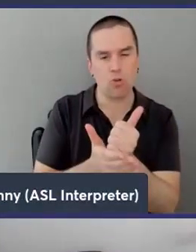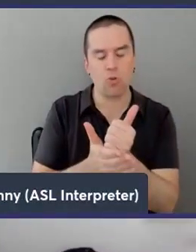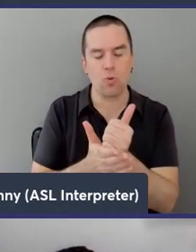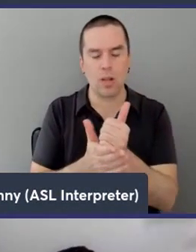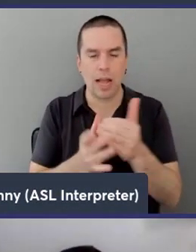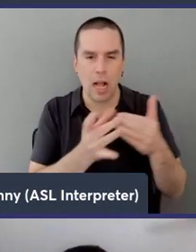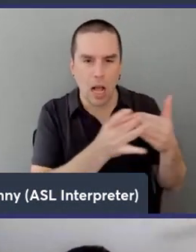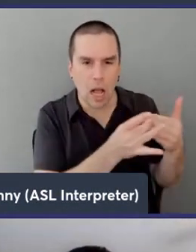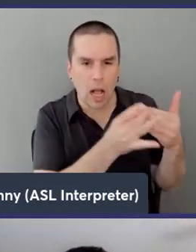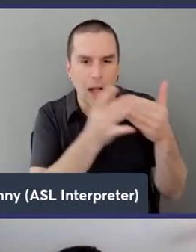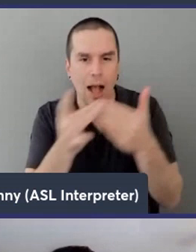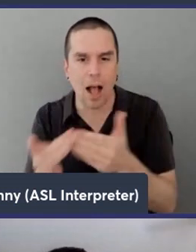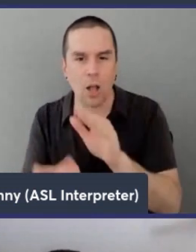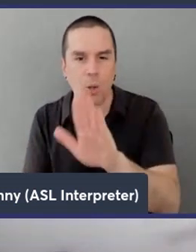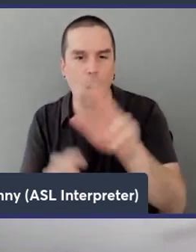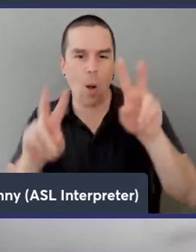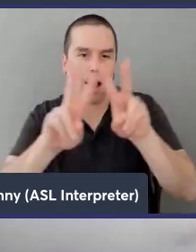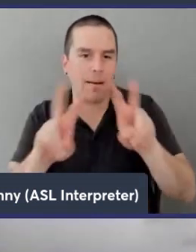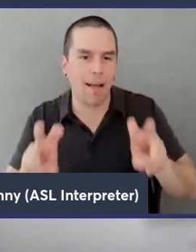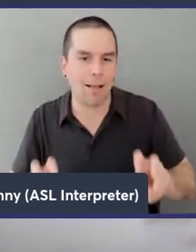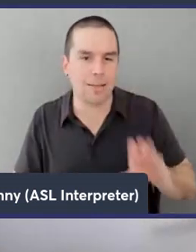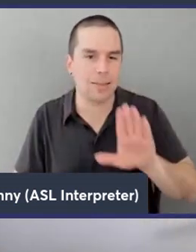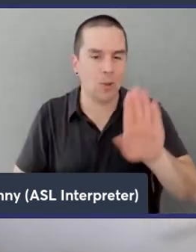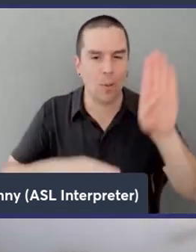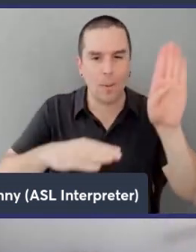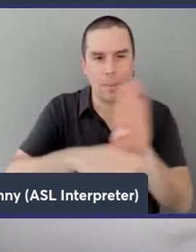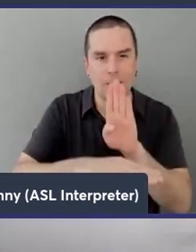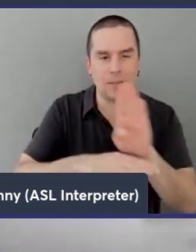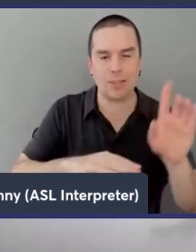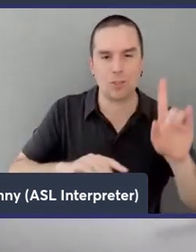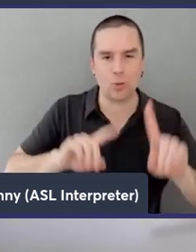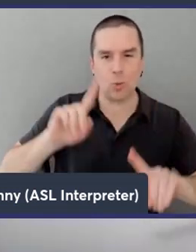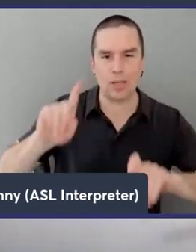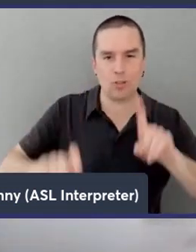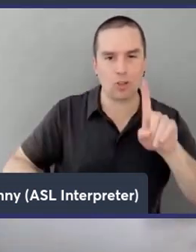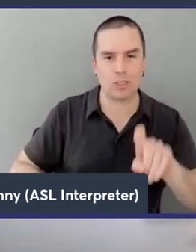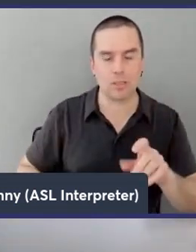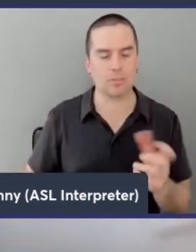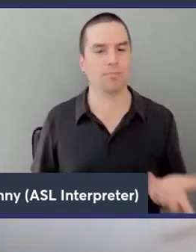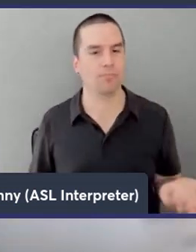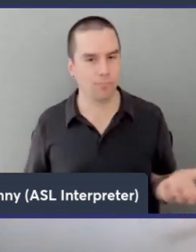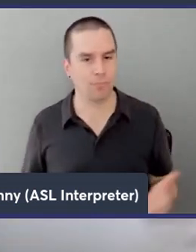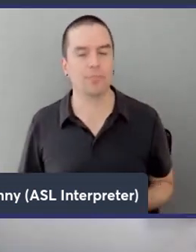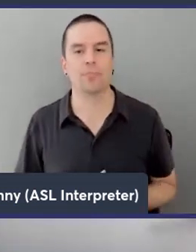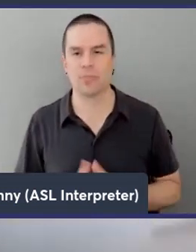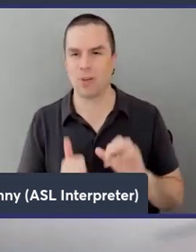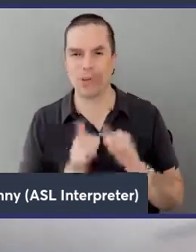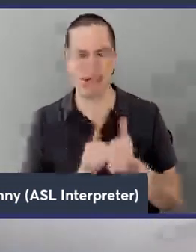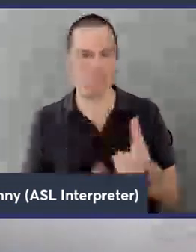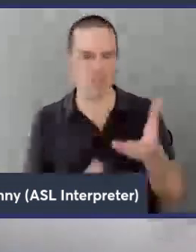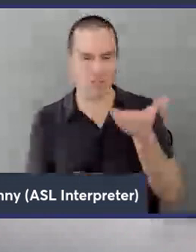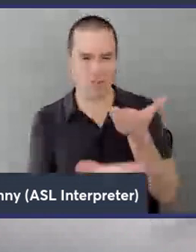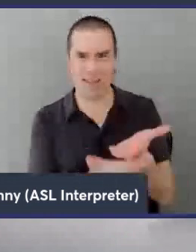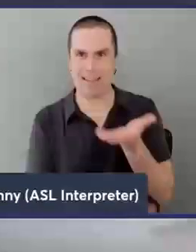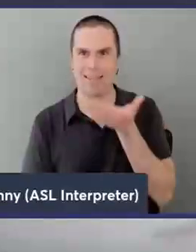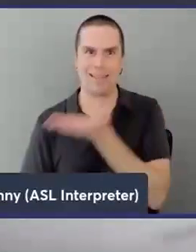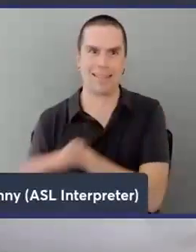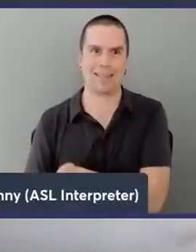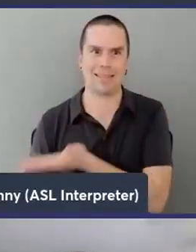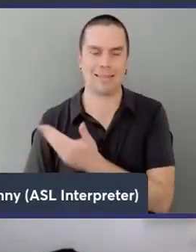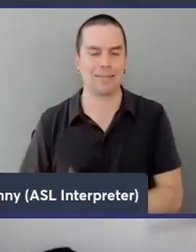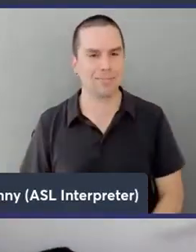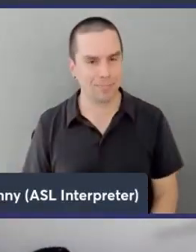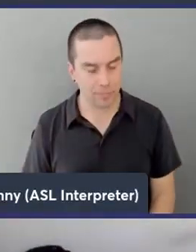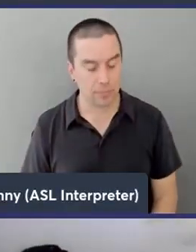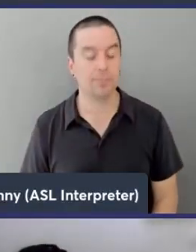analysis or business questions you want to use. So kind of how did we get here? Well, as we mentioned, graph